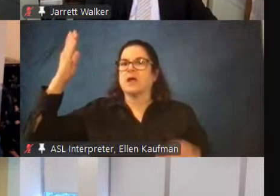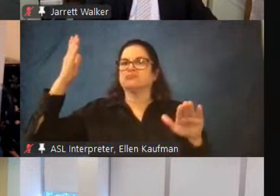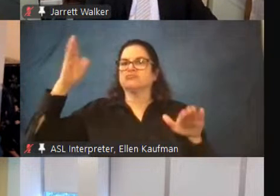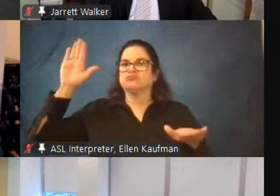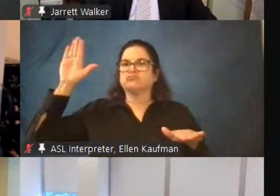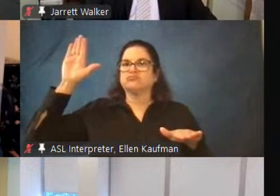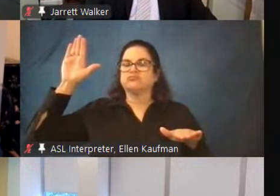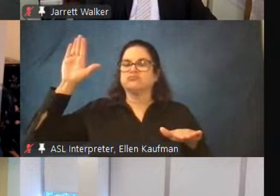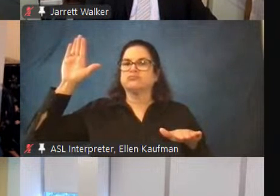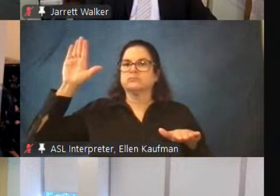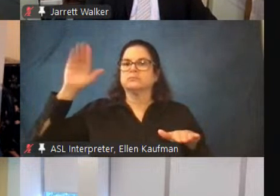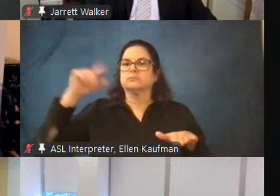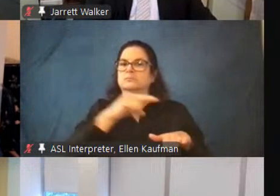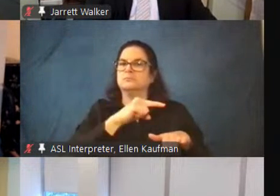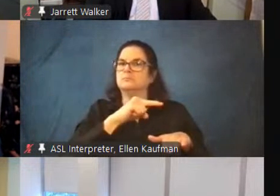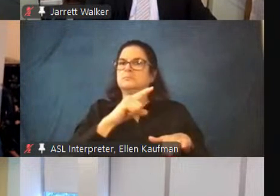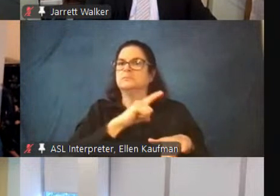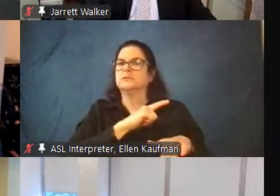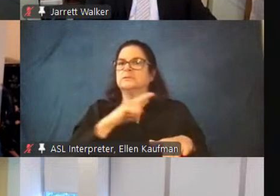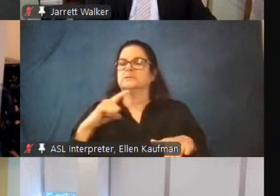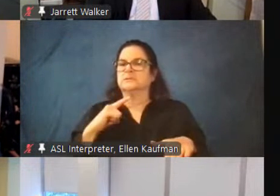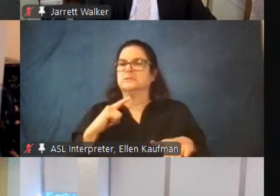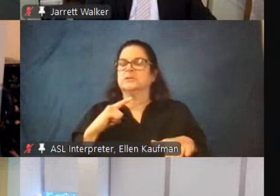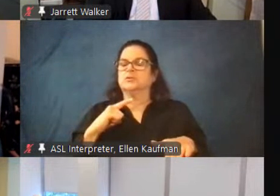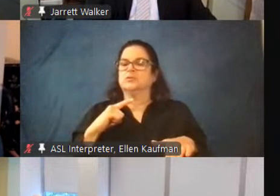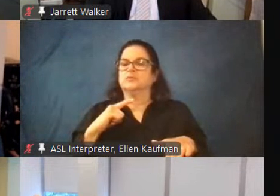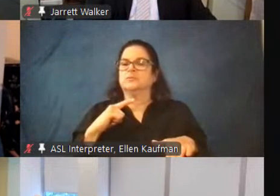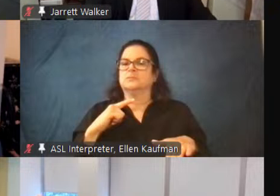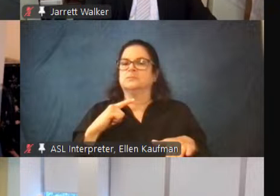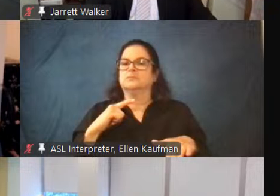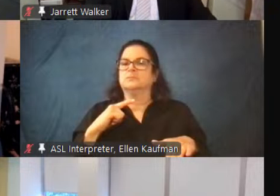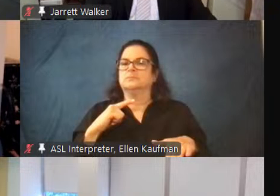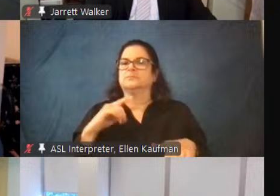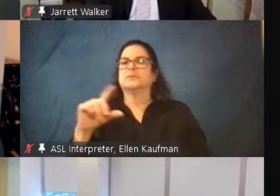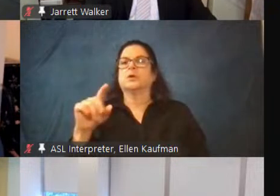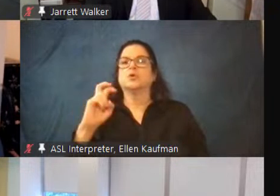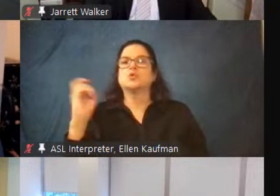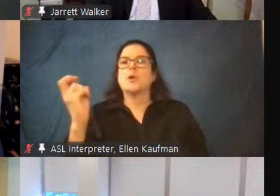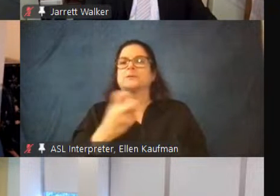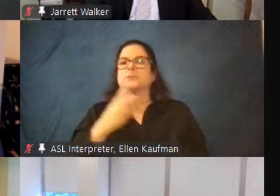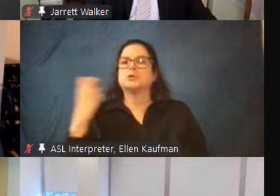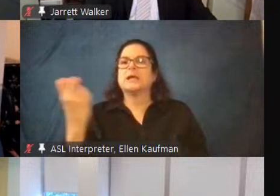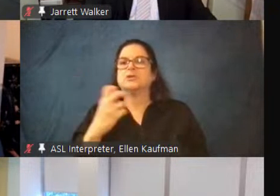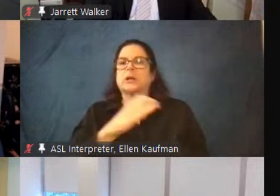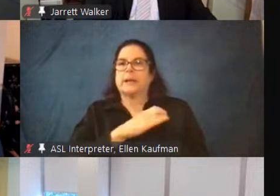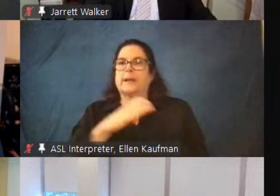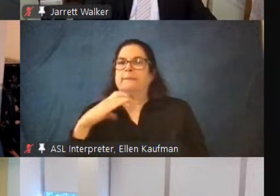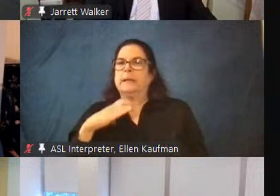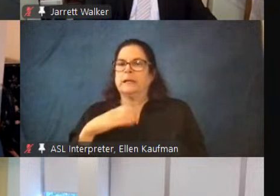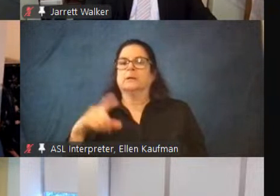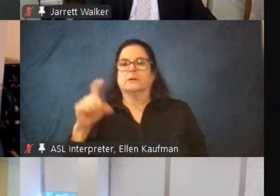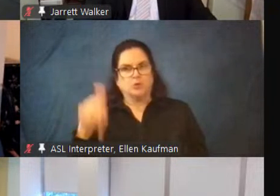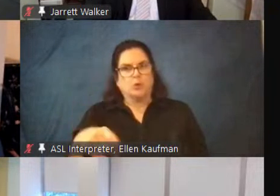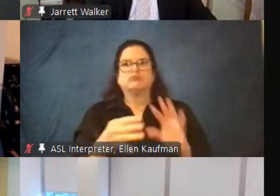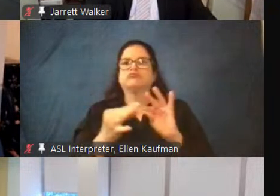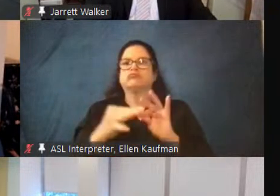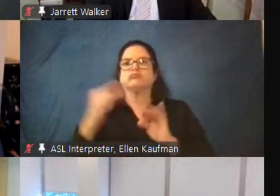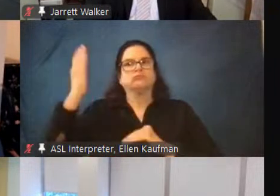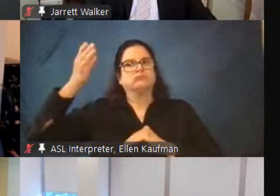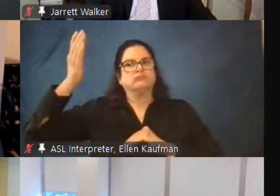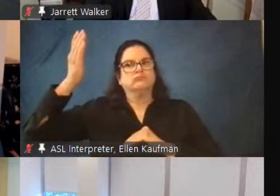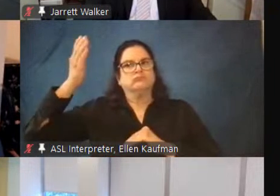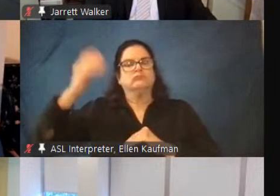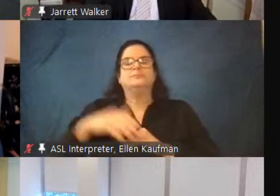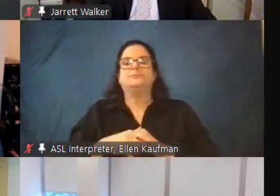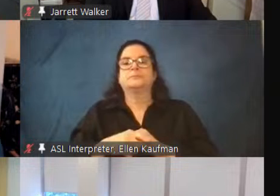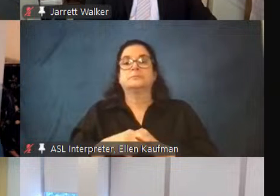so that he can present to them the same conclusions that we have reached around all of this. As you know, I have been asked over